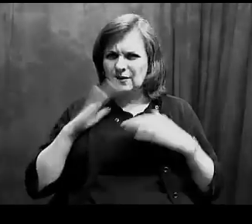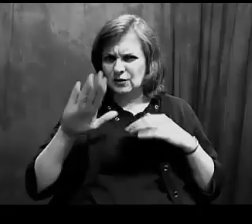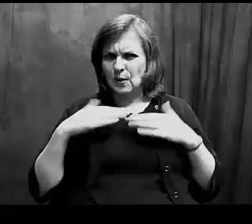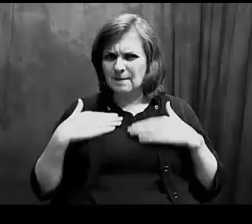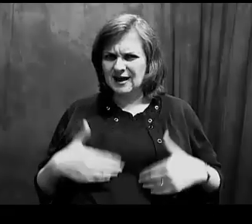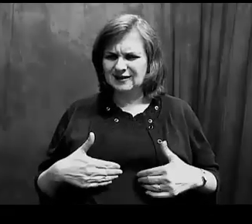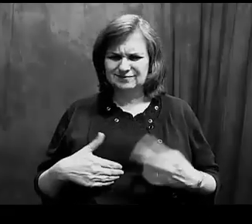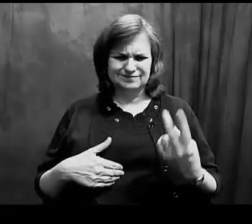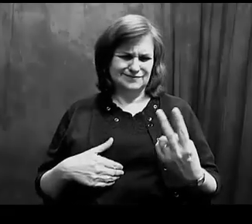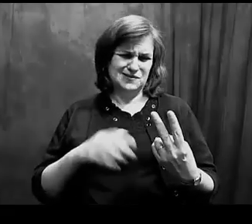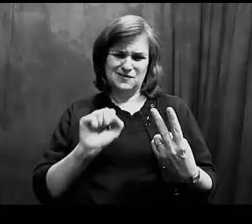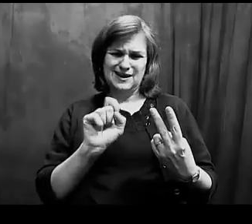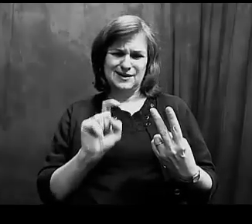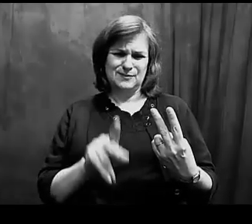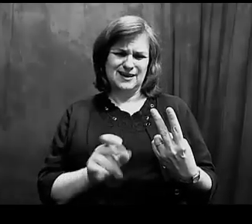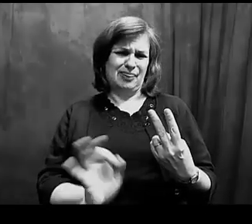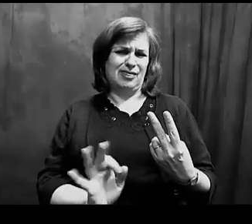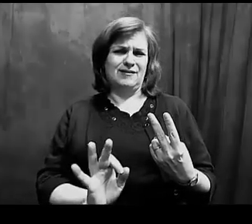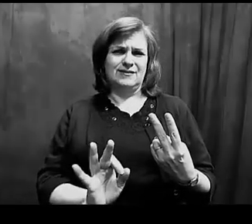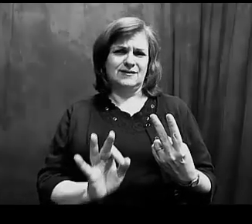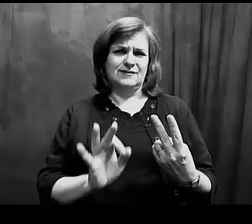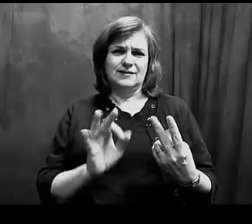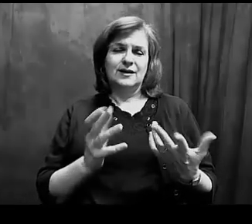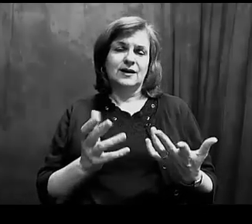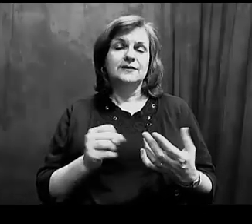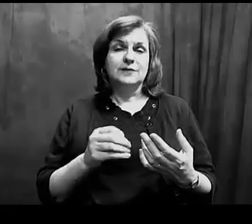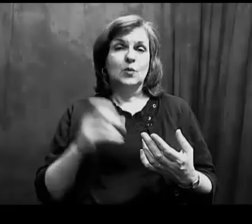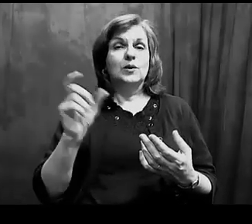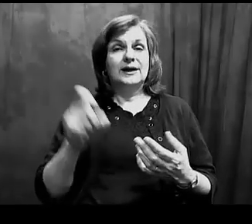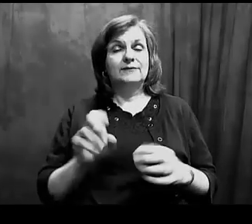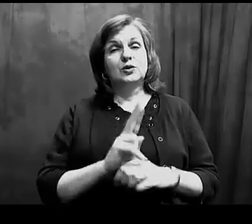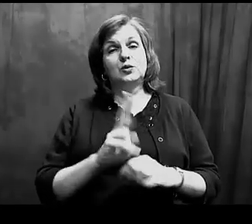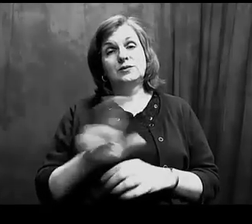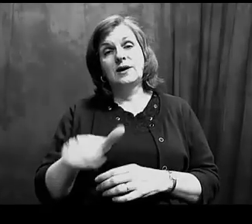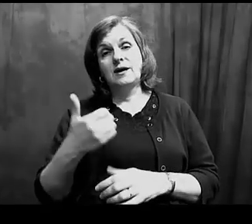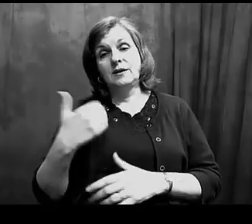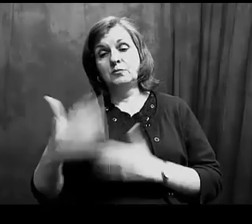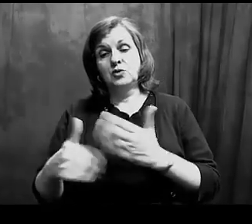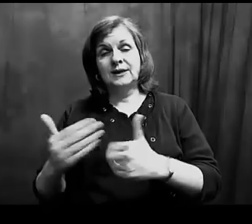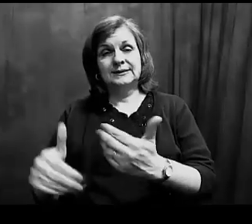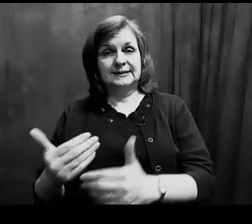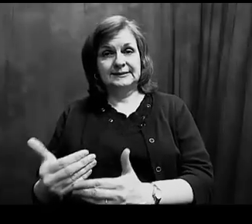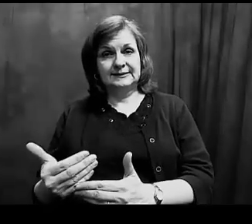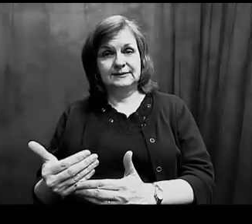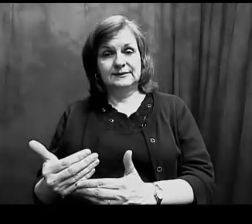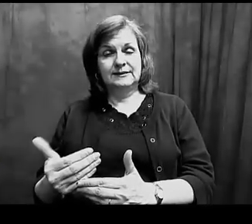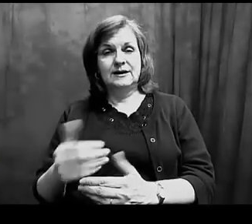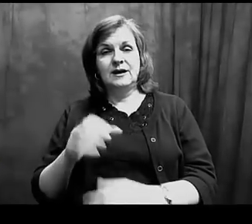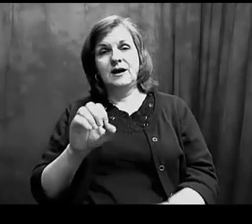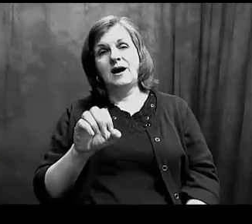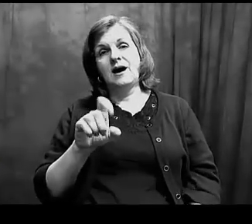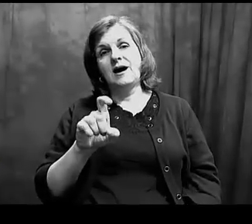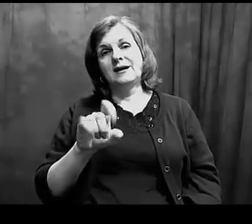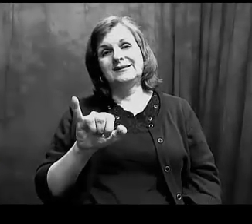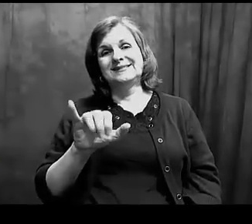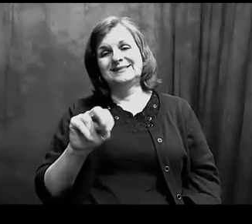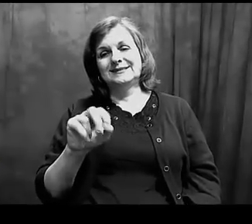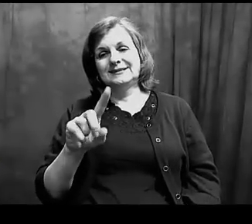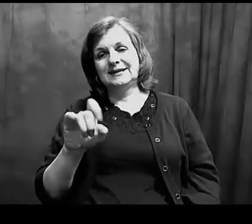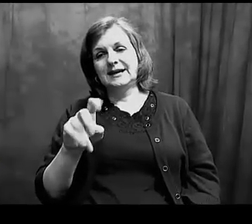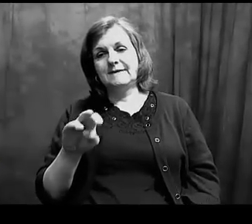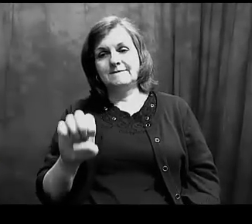Now for you, 2 ATP isn't great. It's not going to power your body. So we're going to have to use another